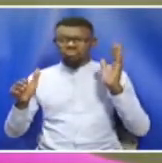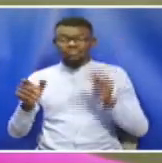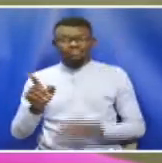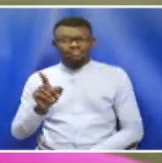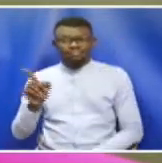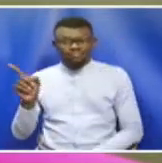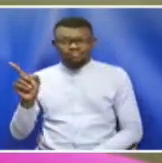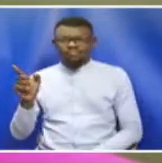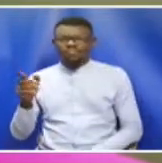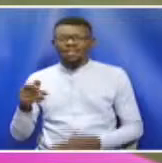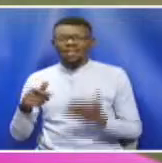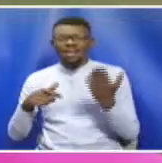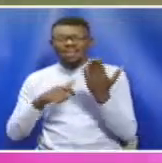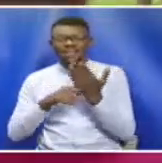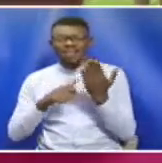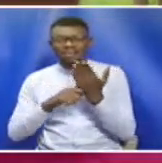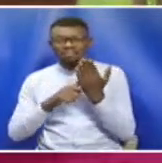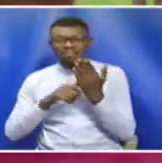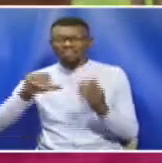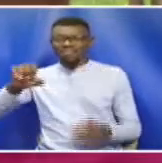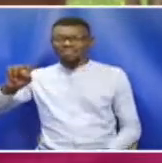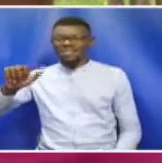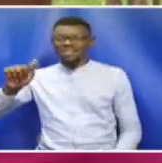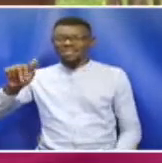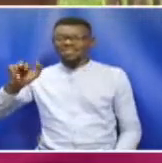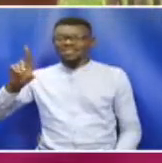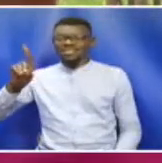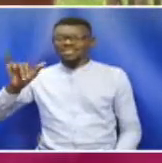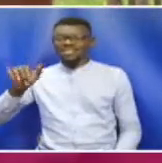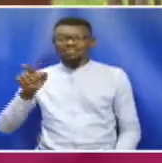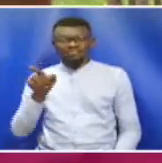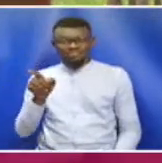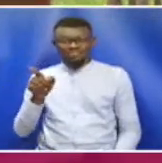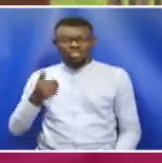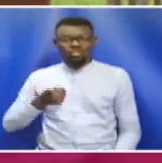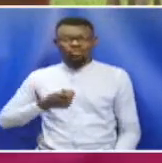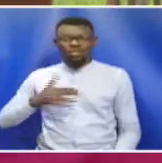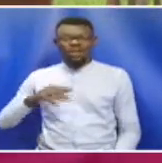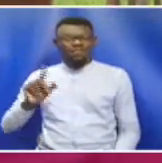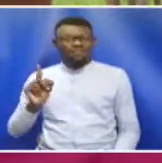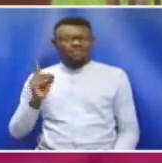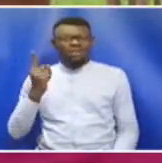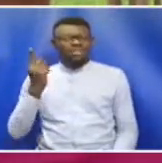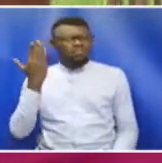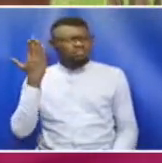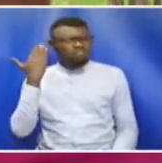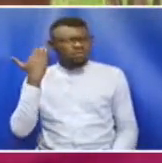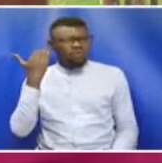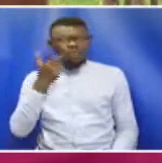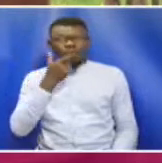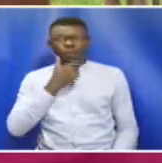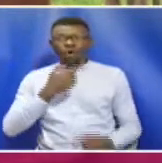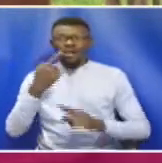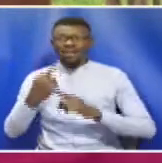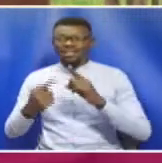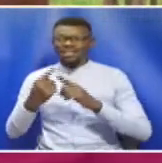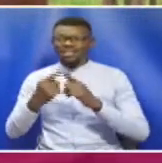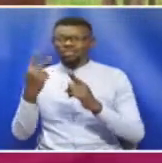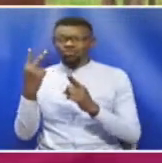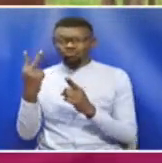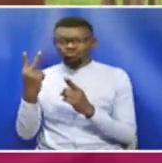Mokeira Morara is the firstborn of the late George Morara. She was 2.5 years old when the father